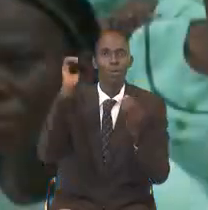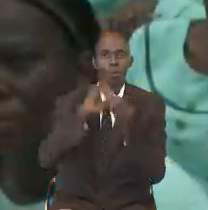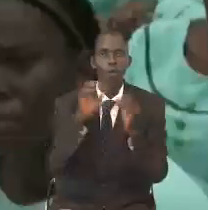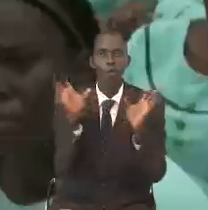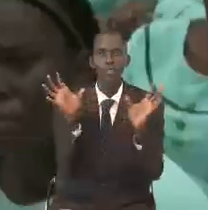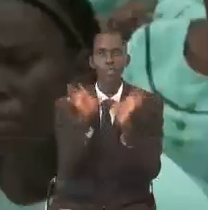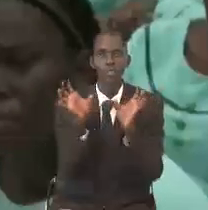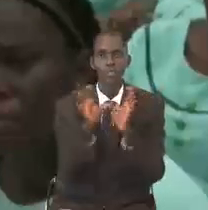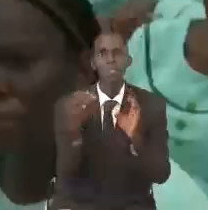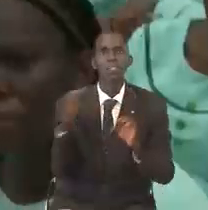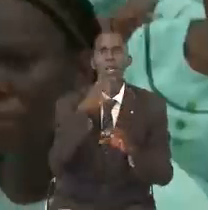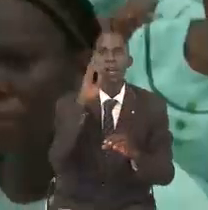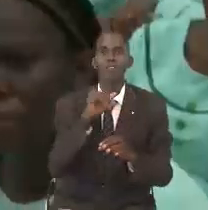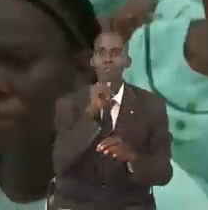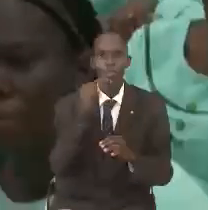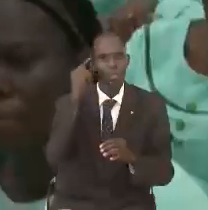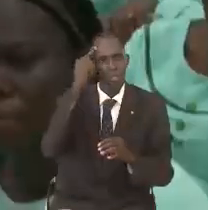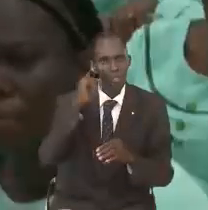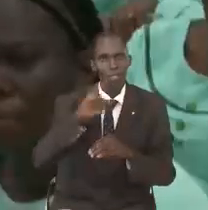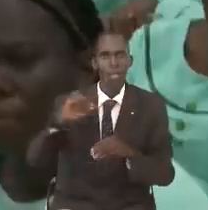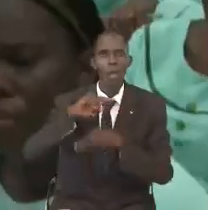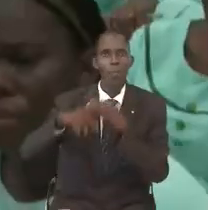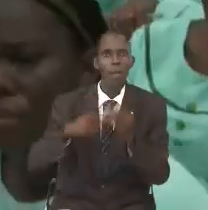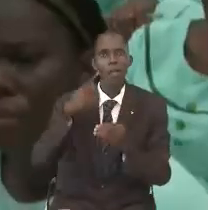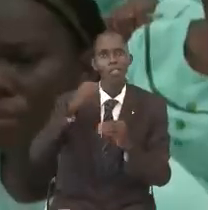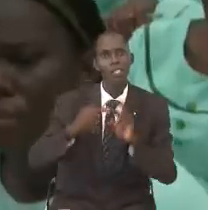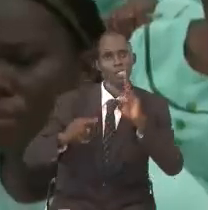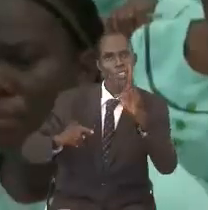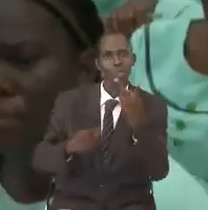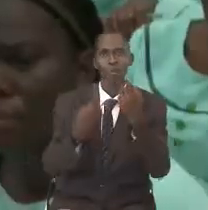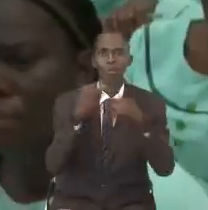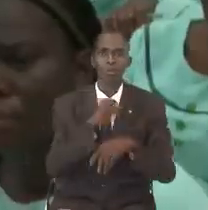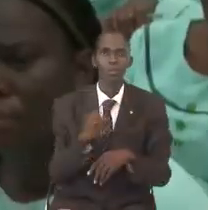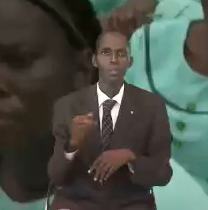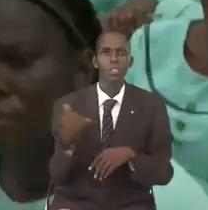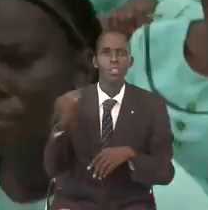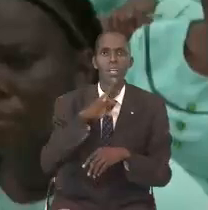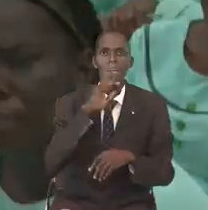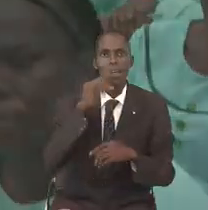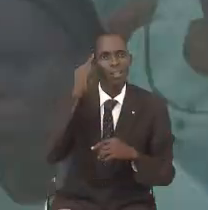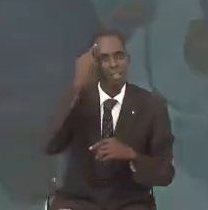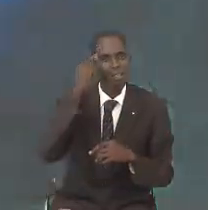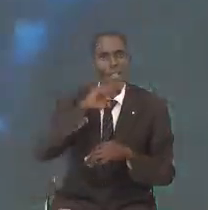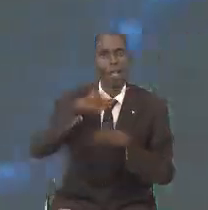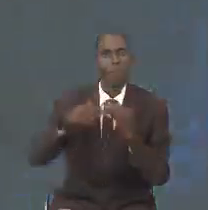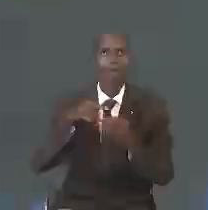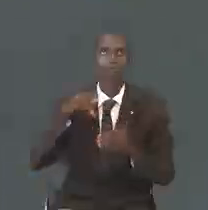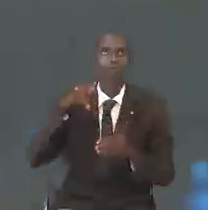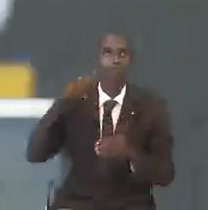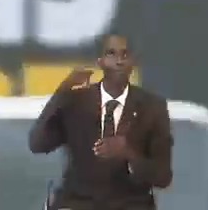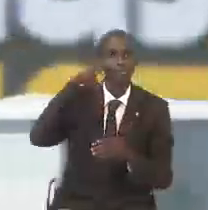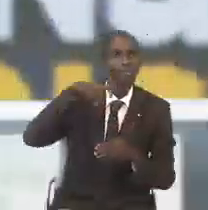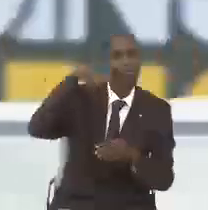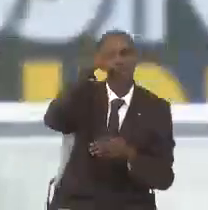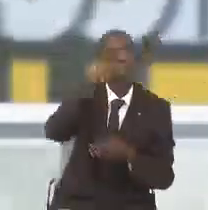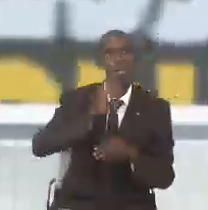They are not thinking about the second coming. They're thinking about traveling. I'm going to travel